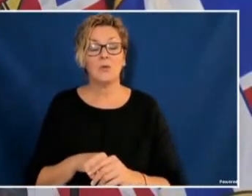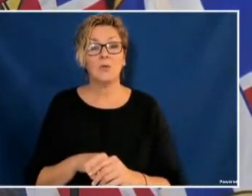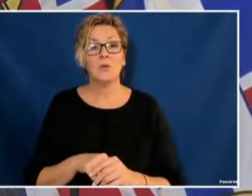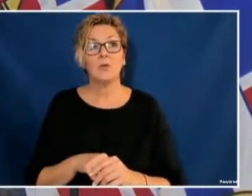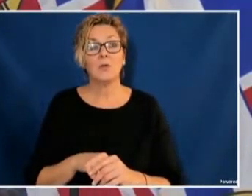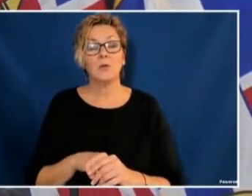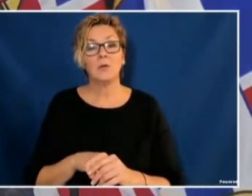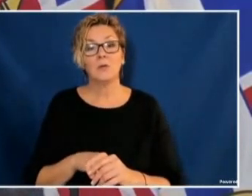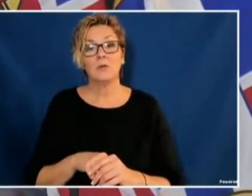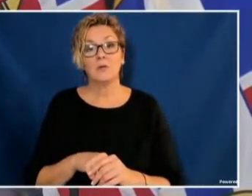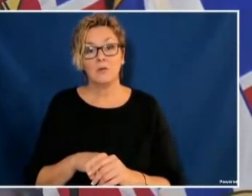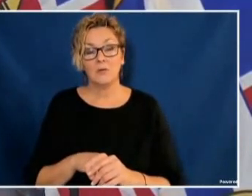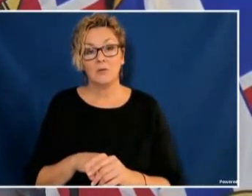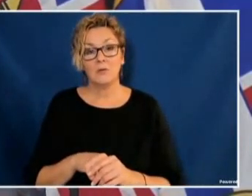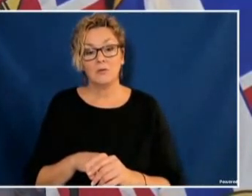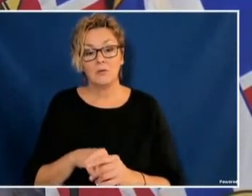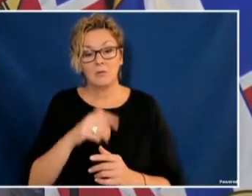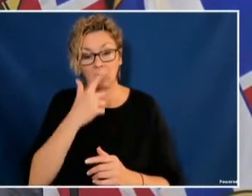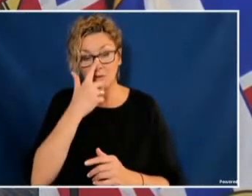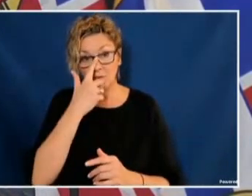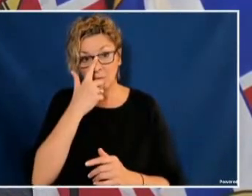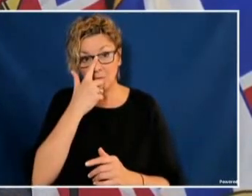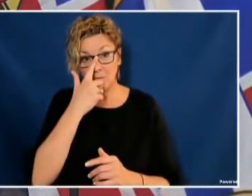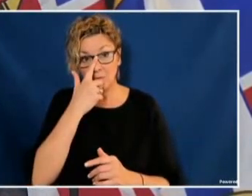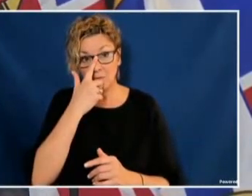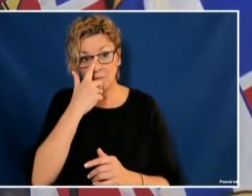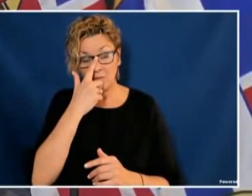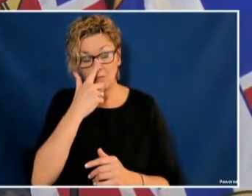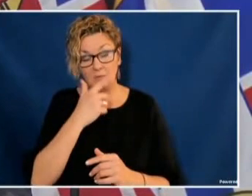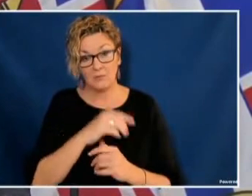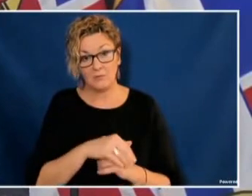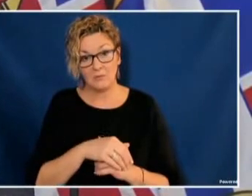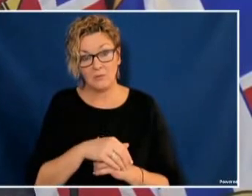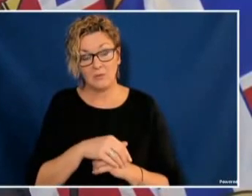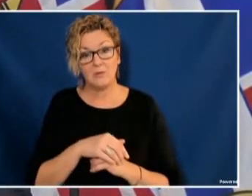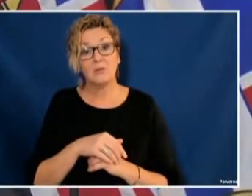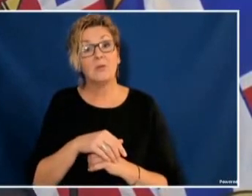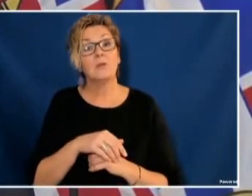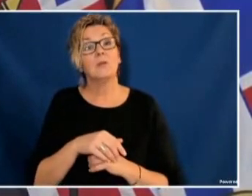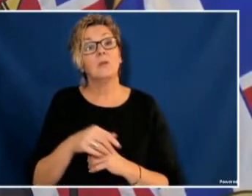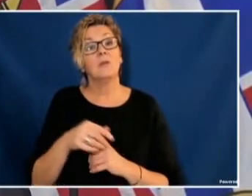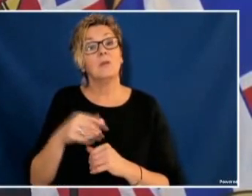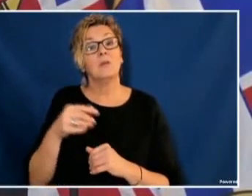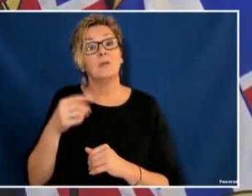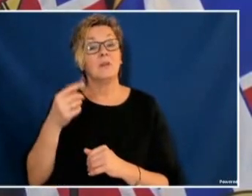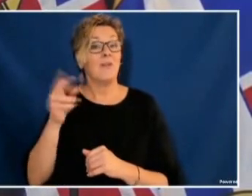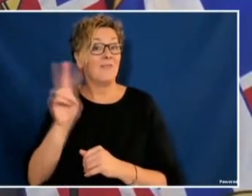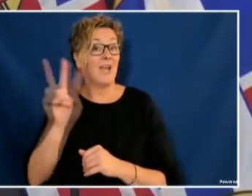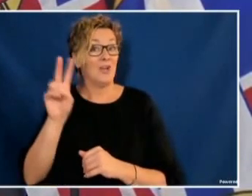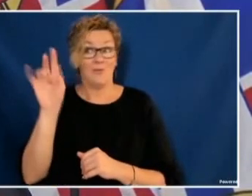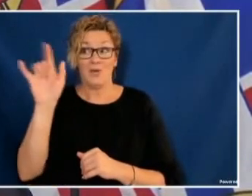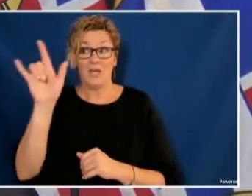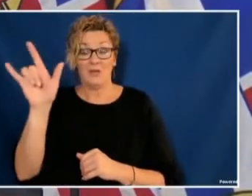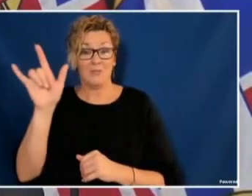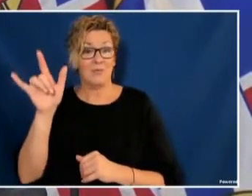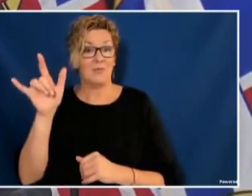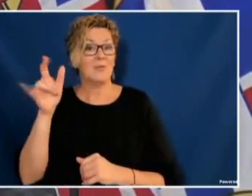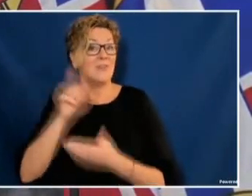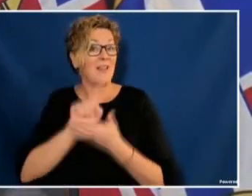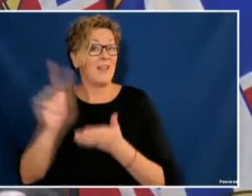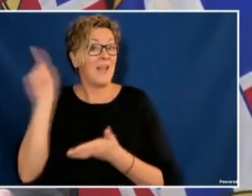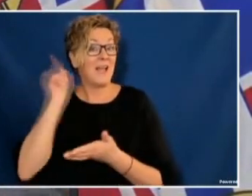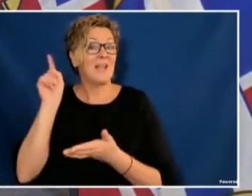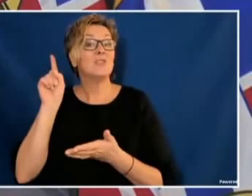take to stop the spread and save lives. We must not let up. We must not let down. We must push back and push back hard on